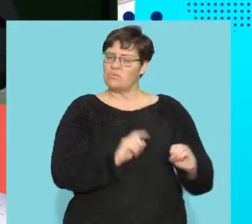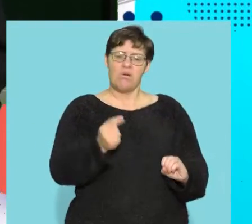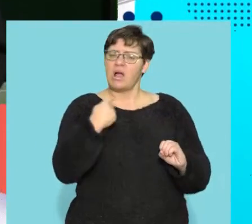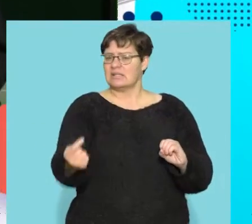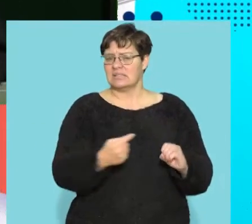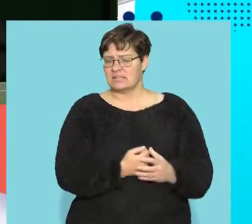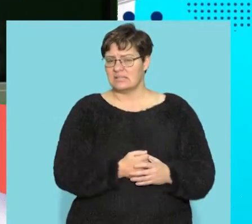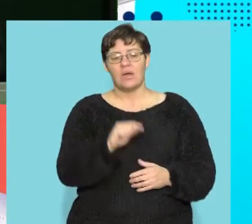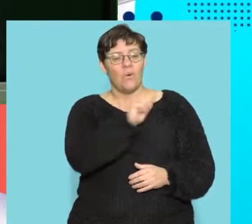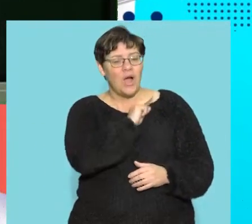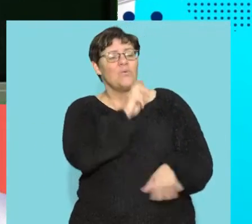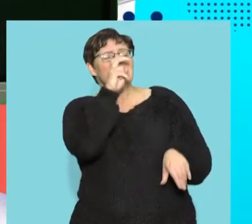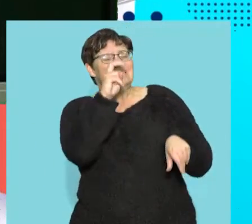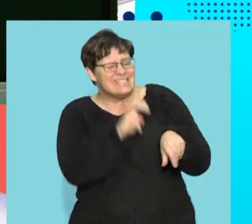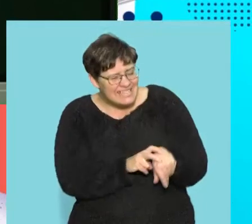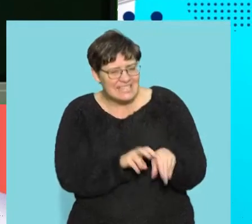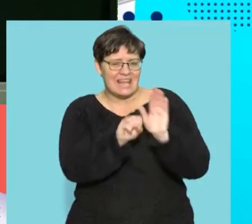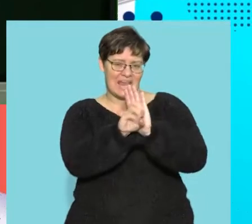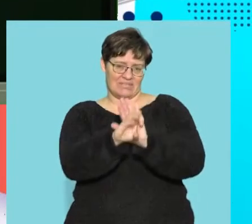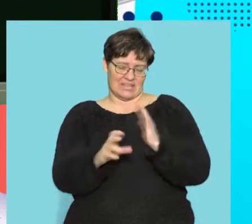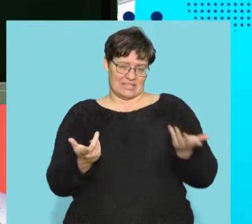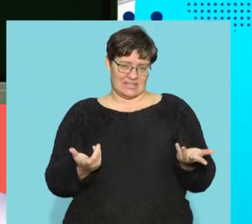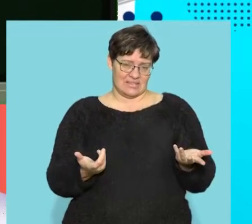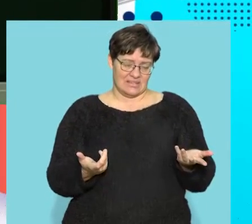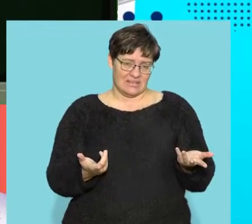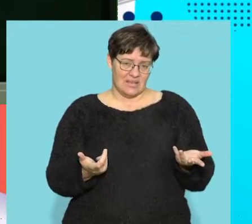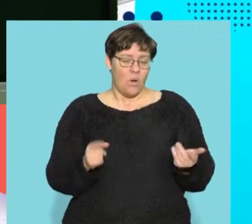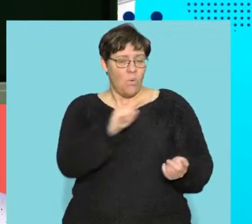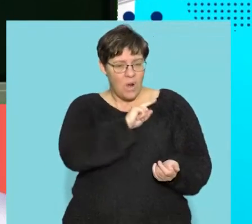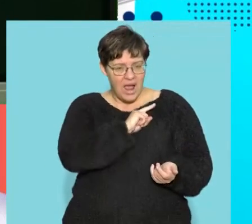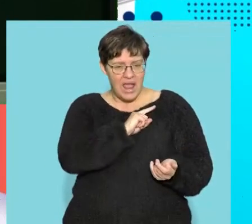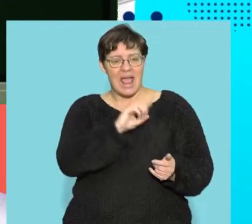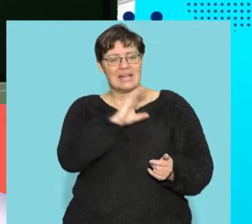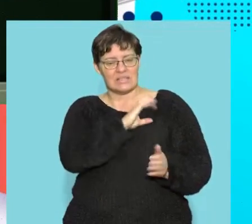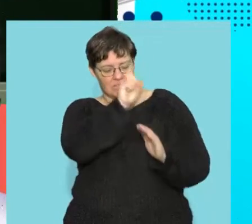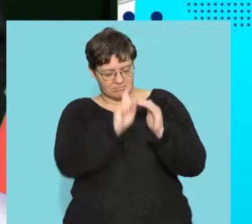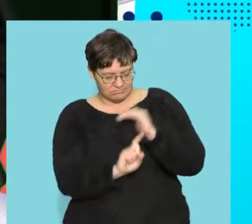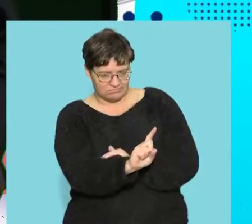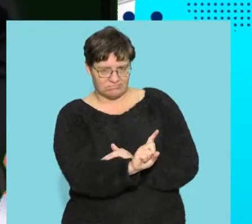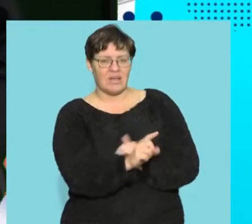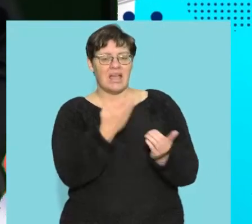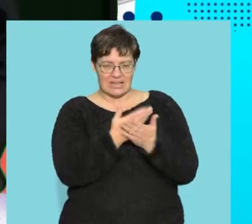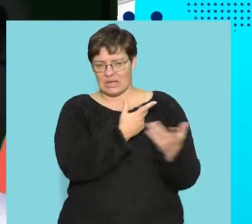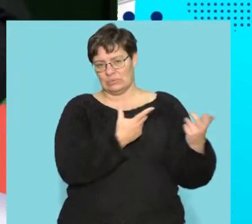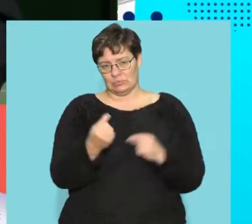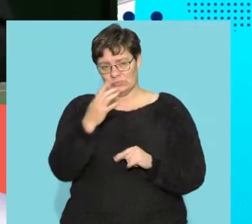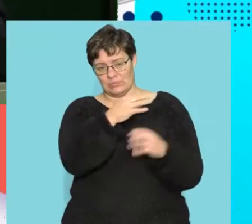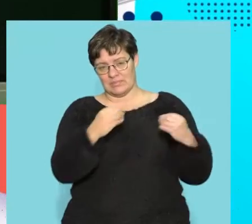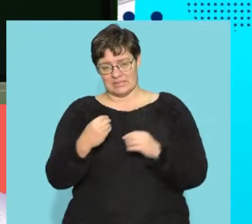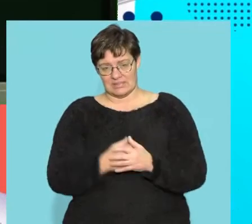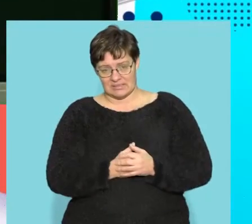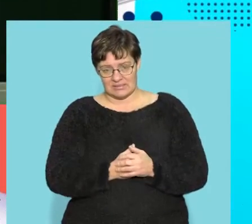because definitely you need to advertise in order to attract customers and consumers to your business.